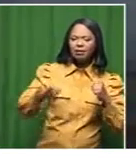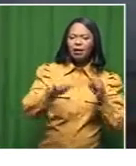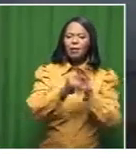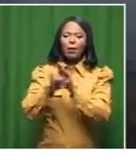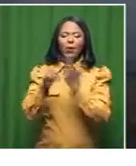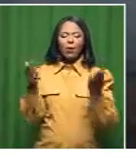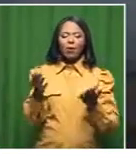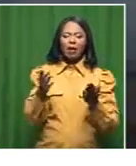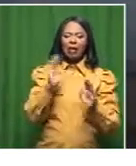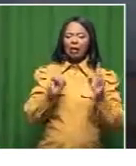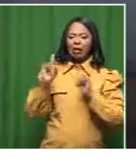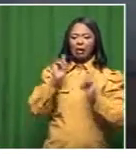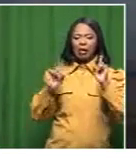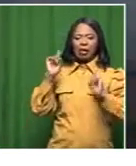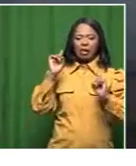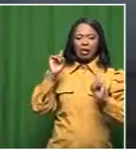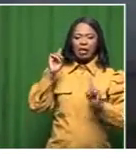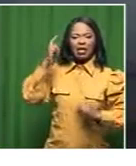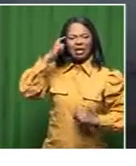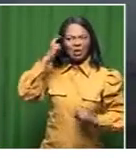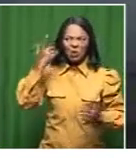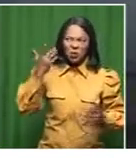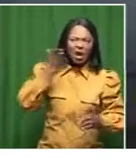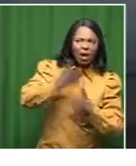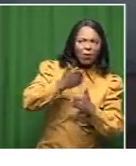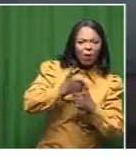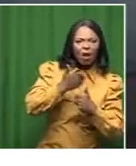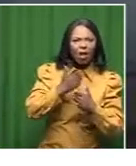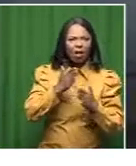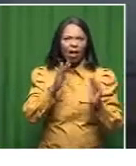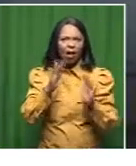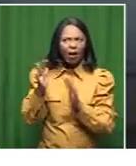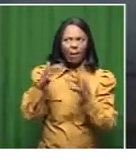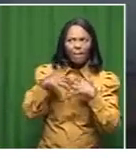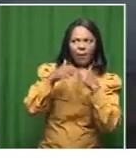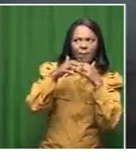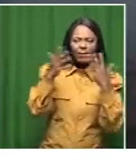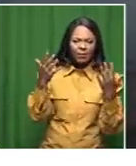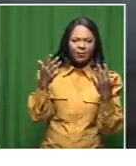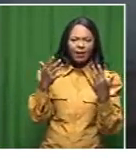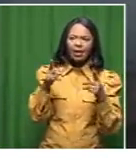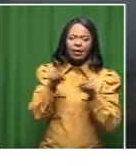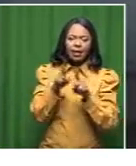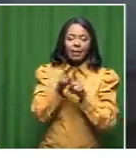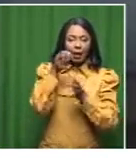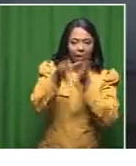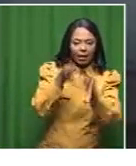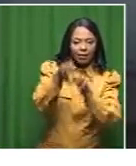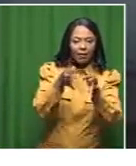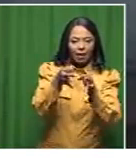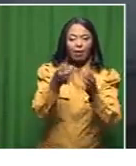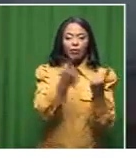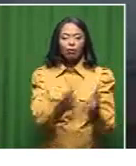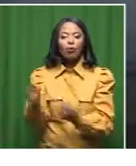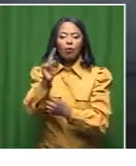take a step back and reimagine what employment looked like. What we did was, very quickly, I'll explain to you